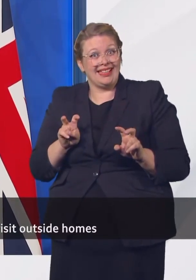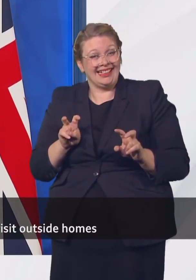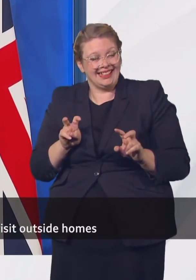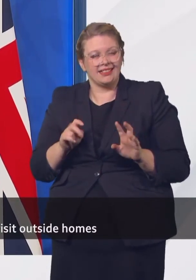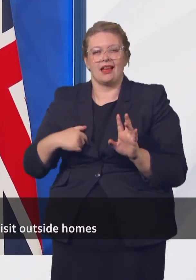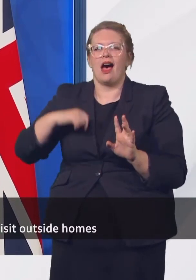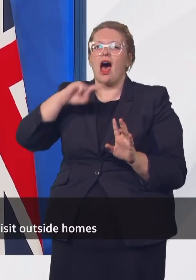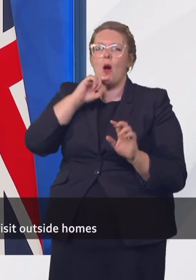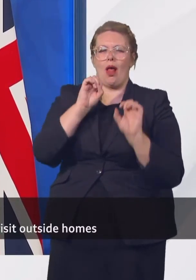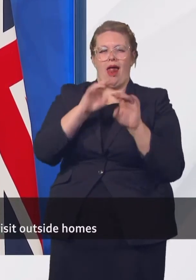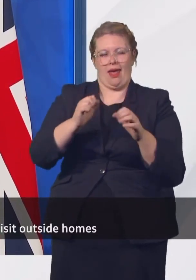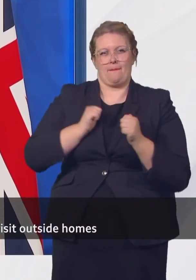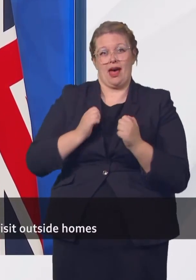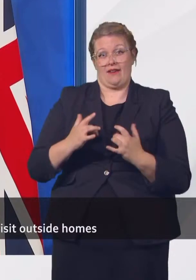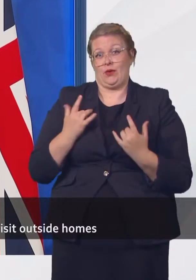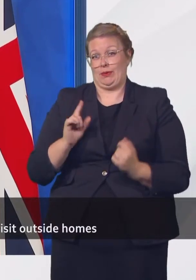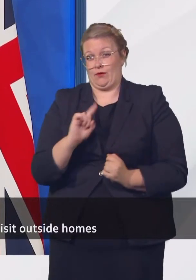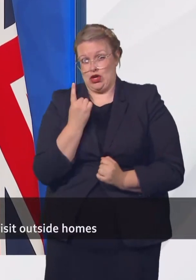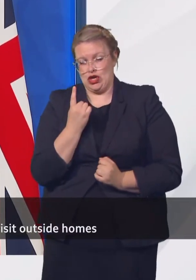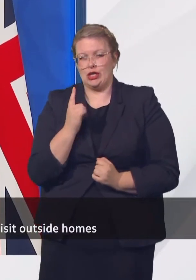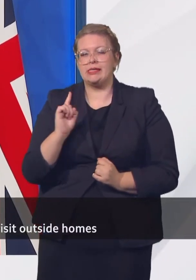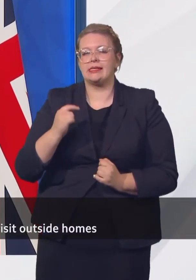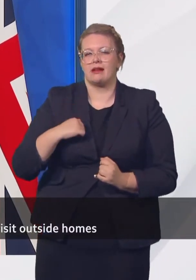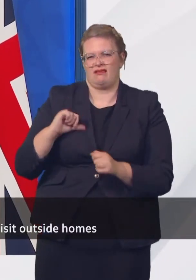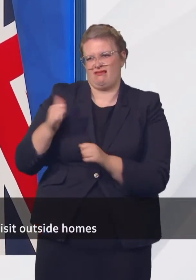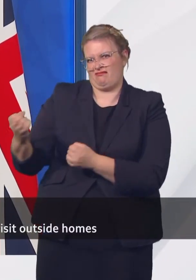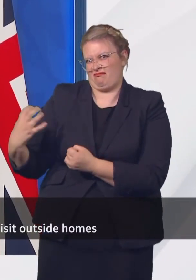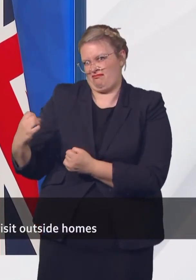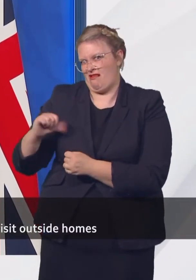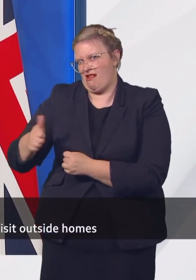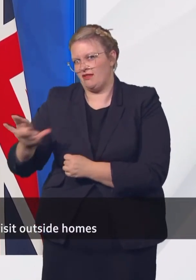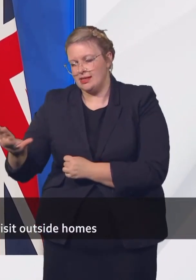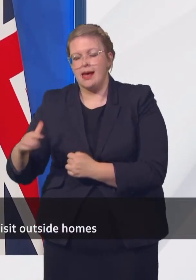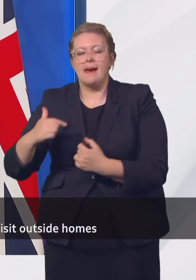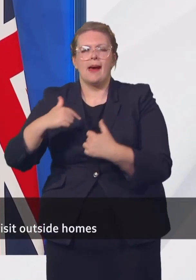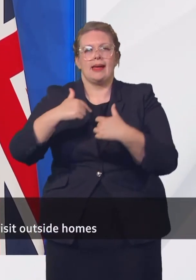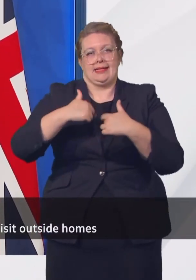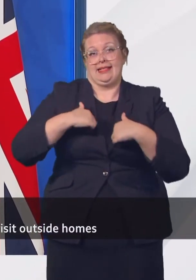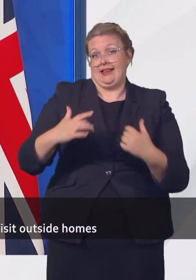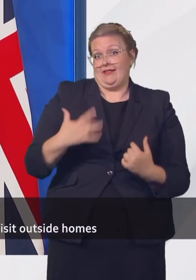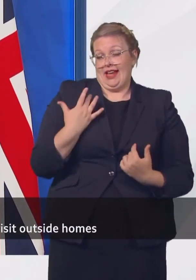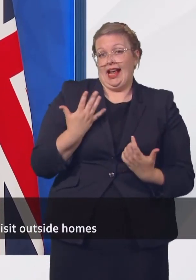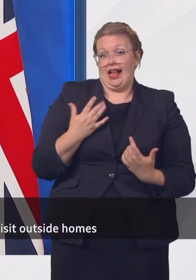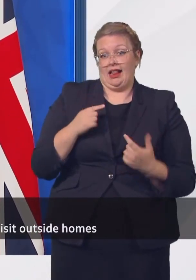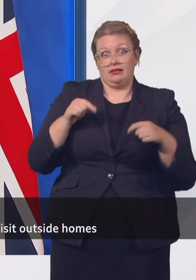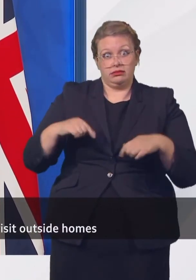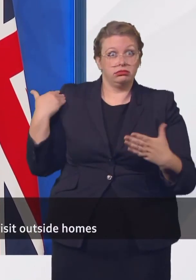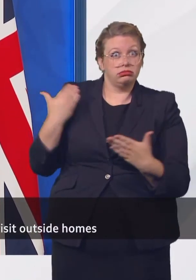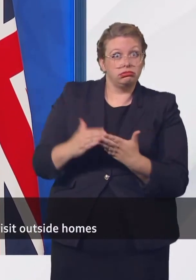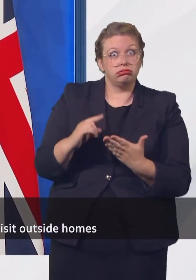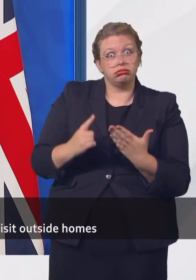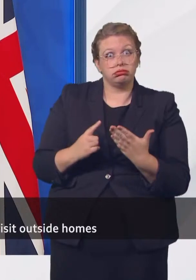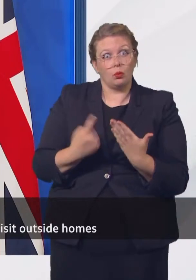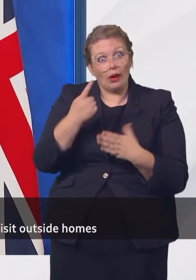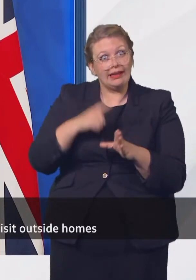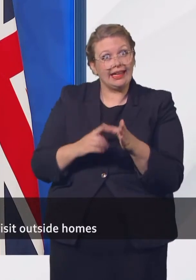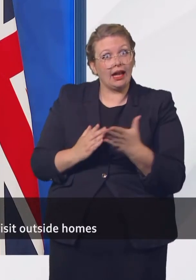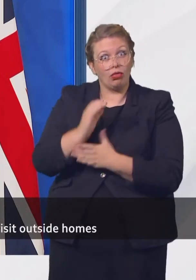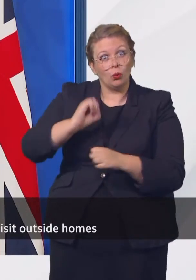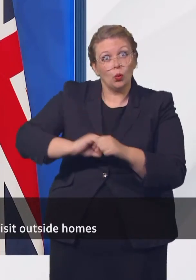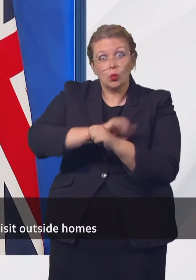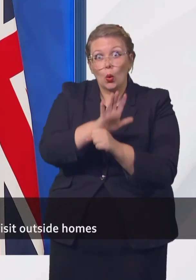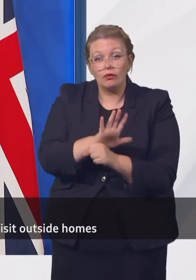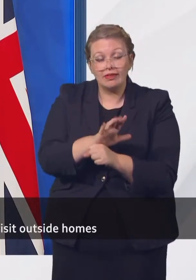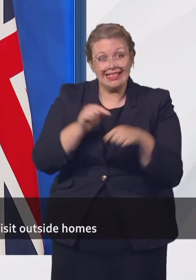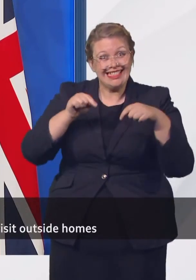view in a moment. The truth is that in this pandemic, the UK life sciences